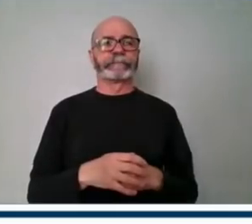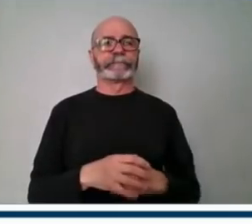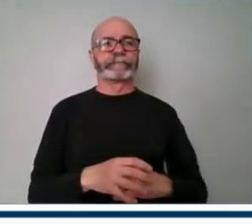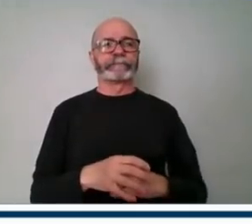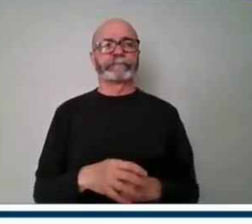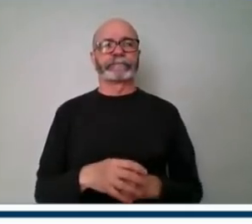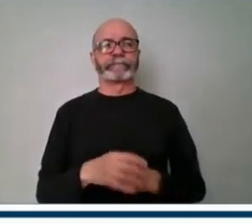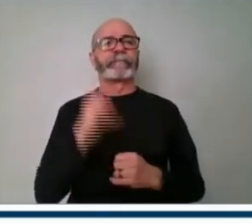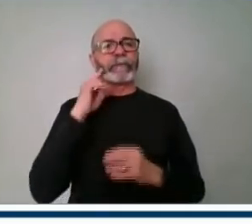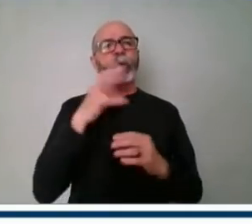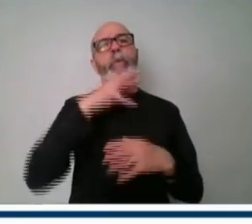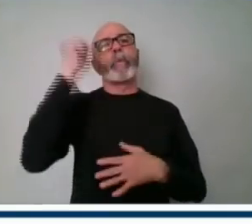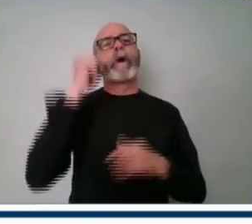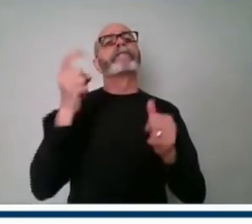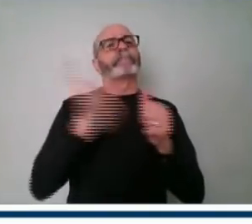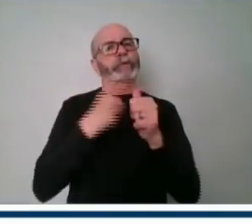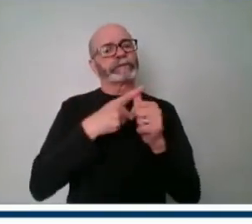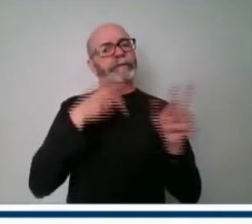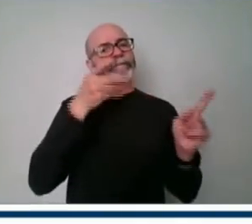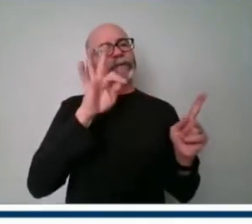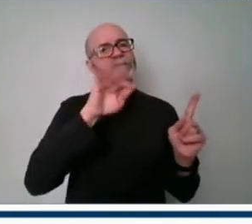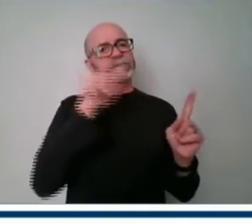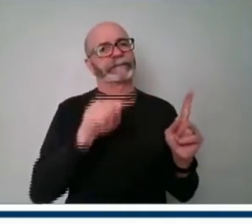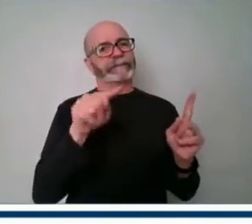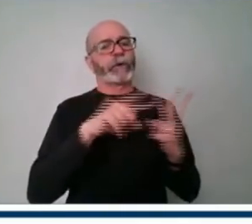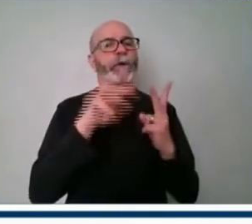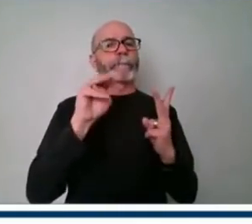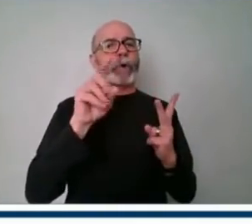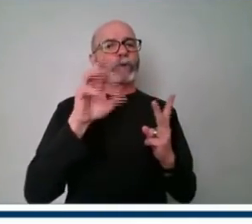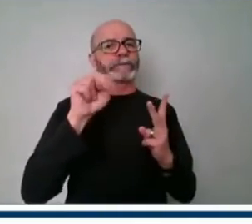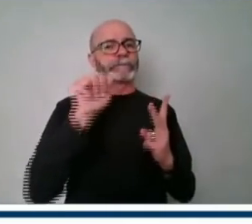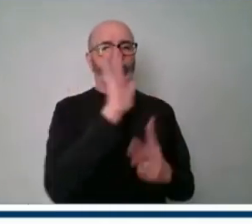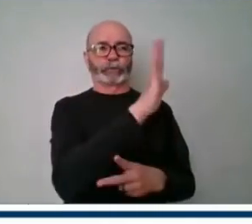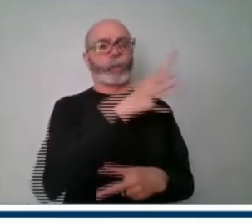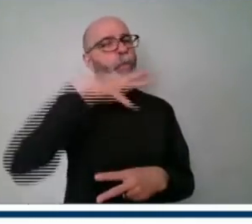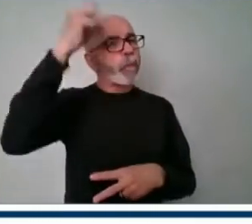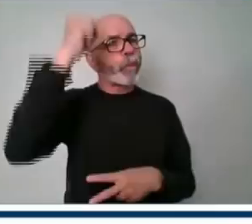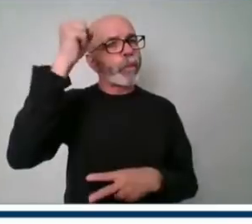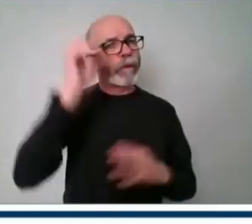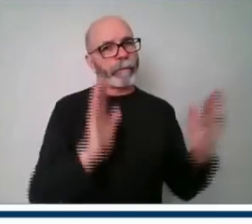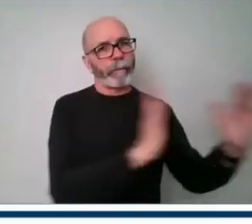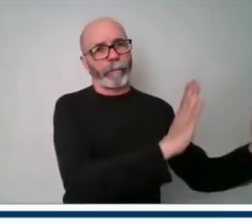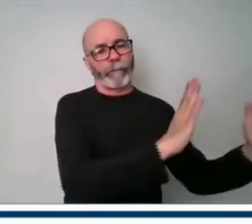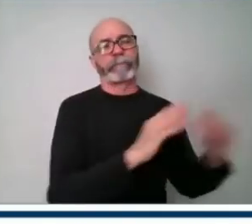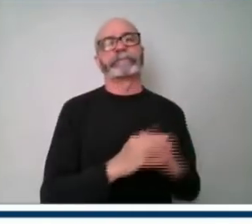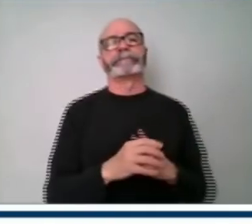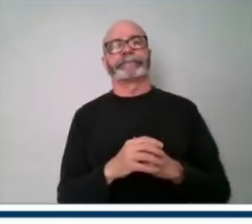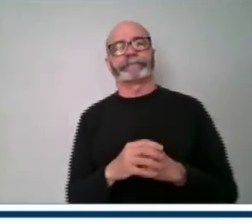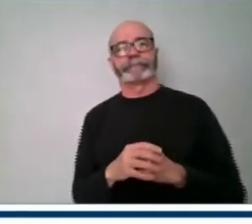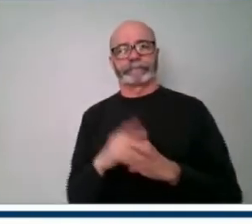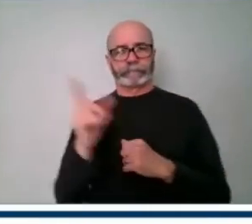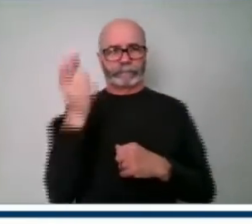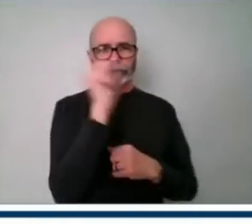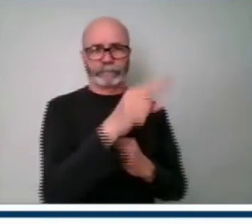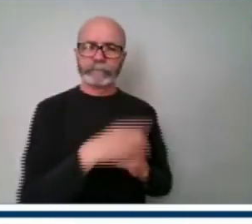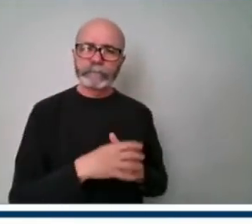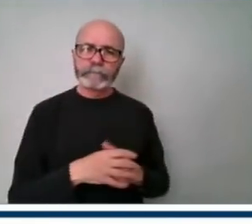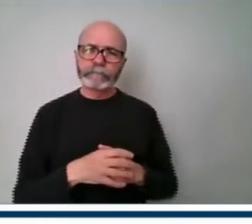different question, but so many people are asking me on Twitter right now, do they have to self-isolate when they go to New Brunswick